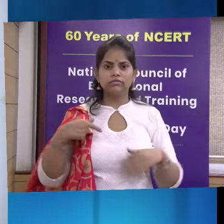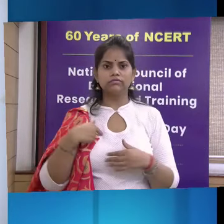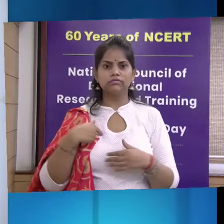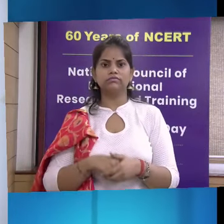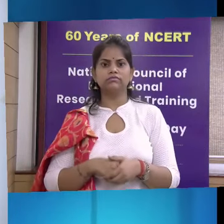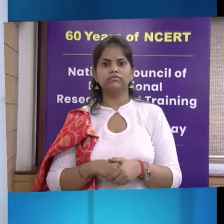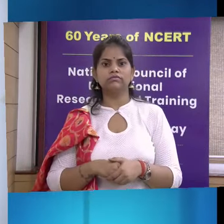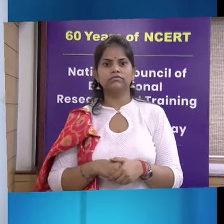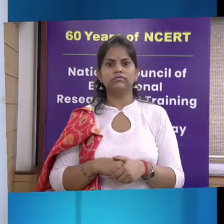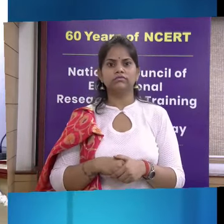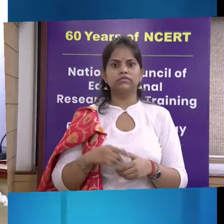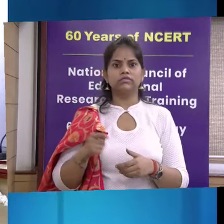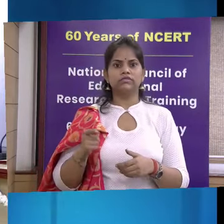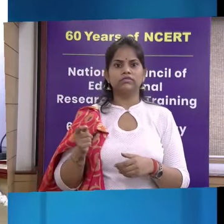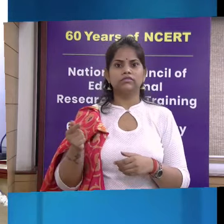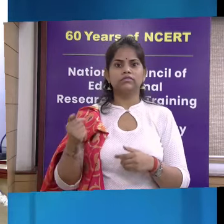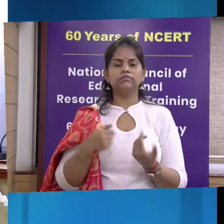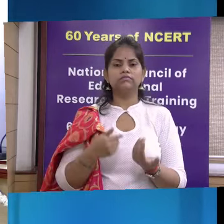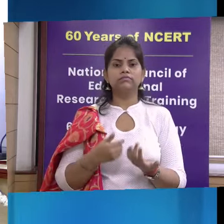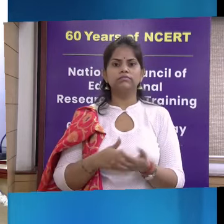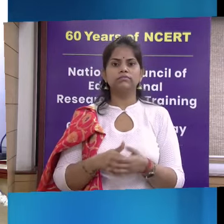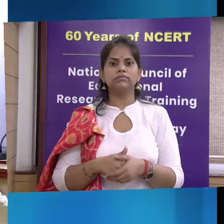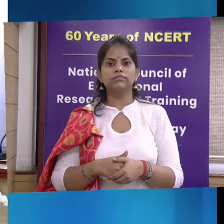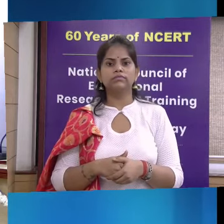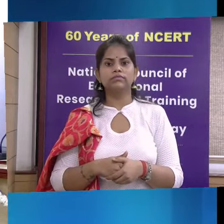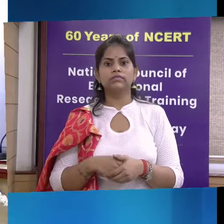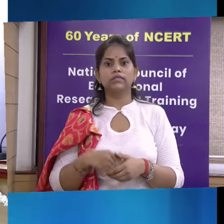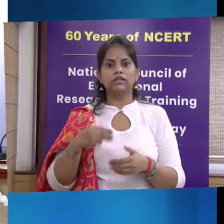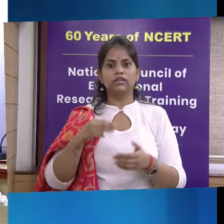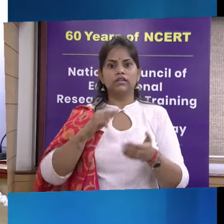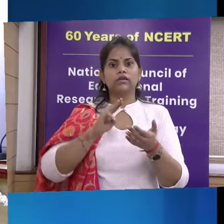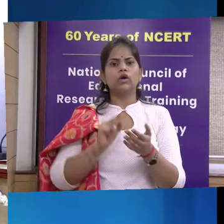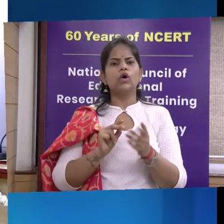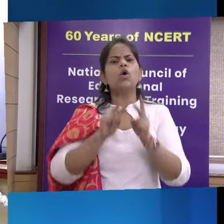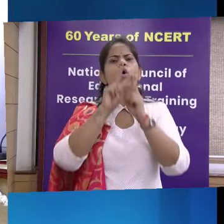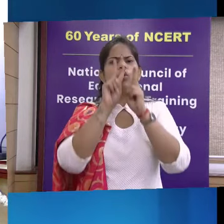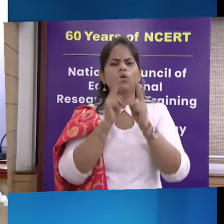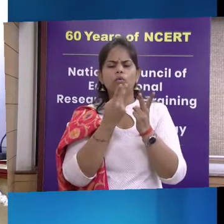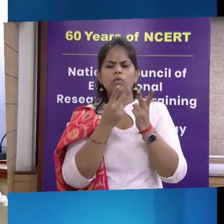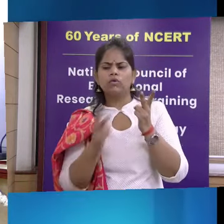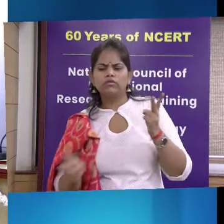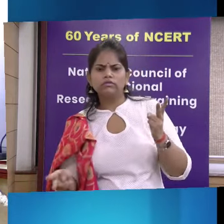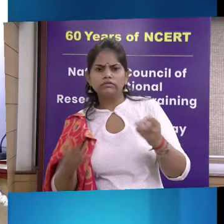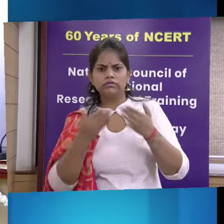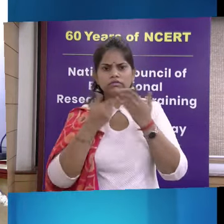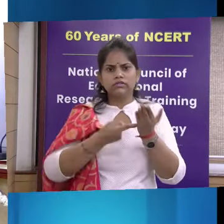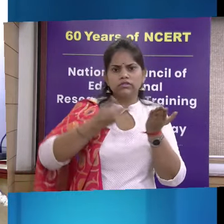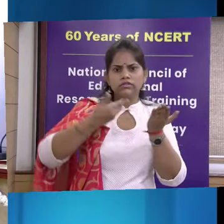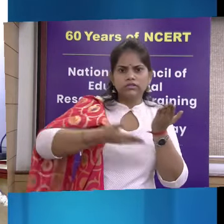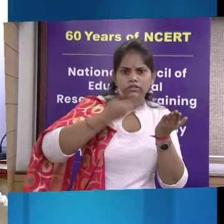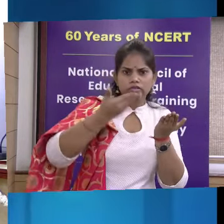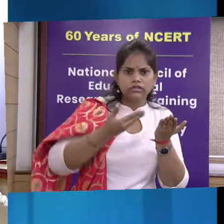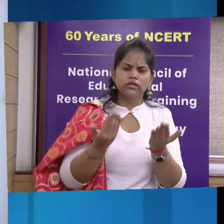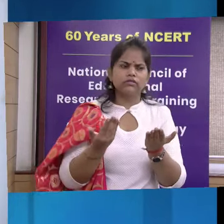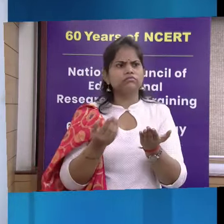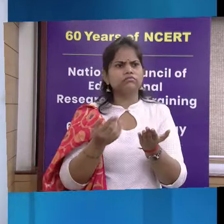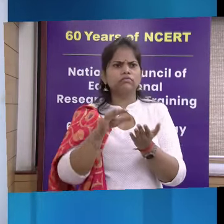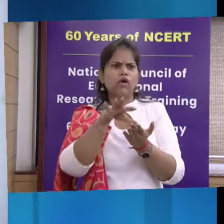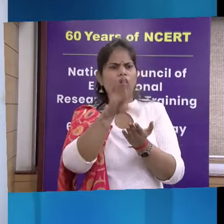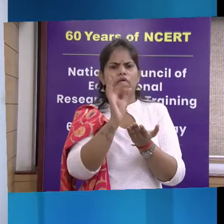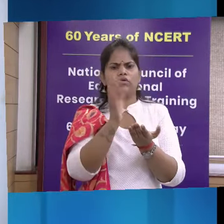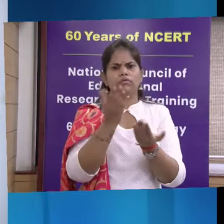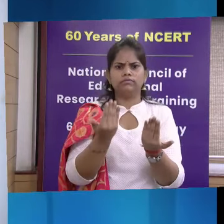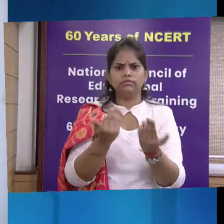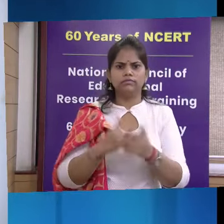from the practical aspect of education. Vocational training is often looked down upon. We need to sensitize